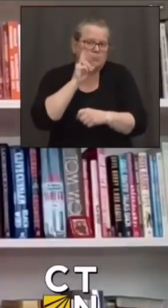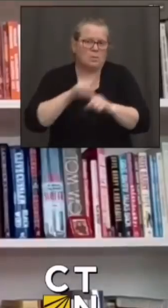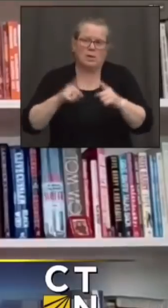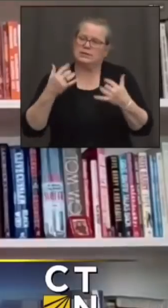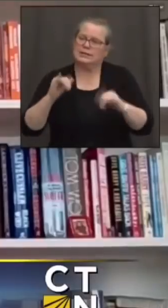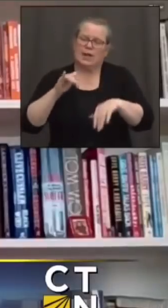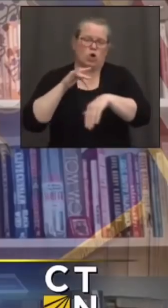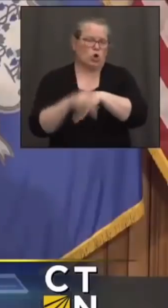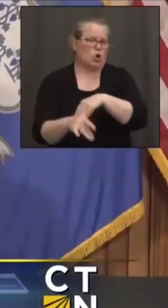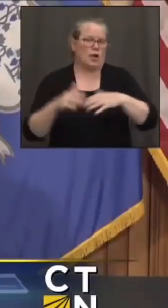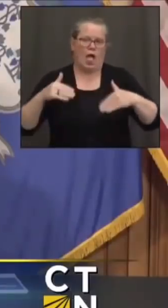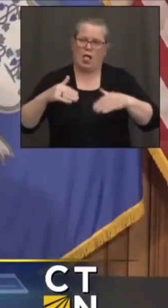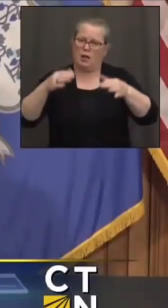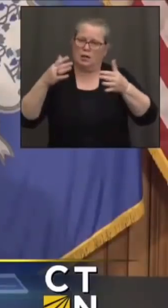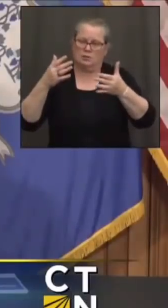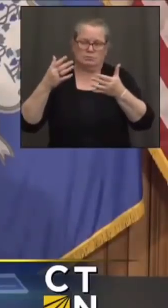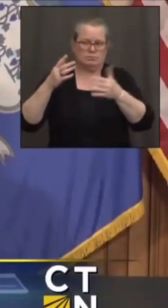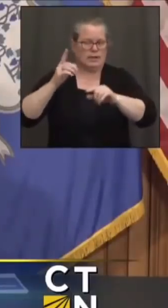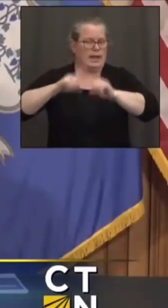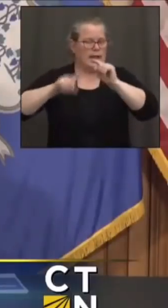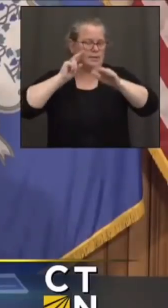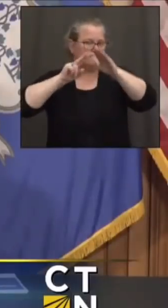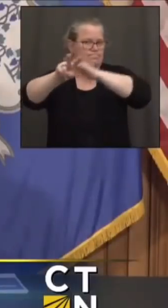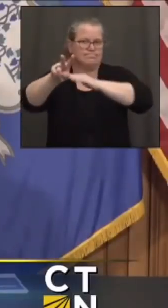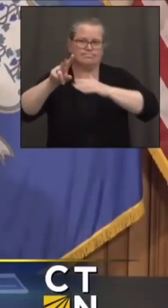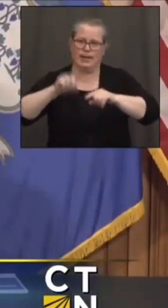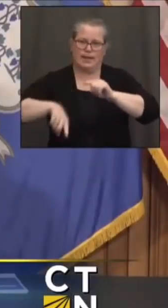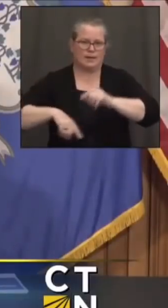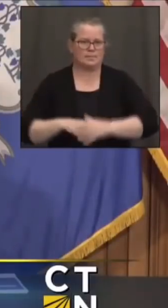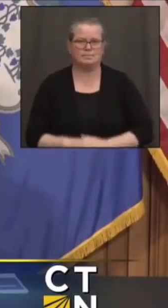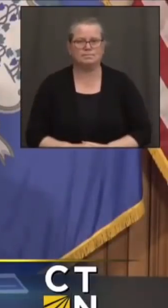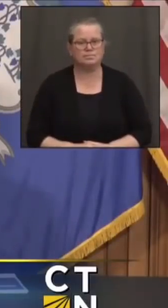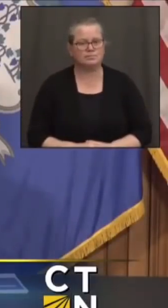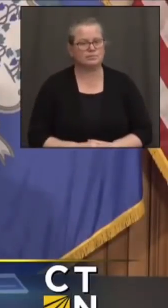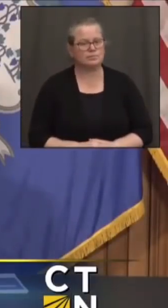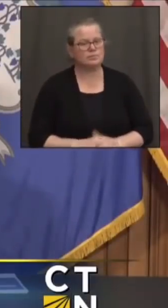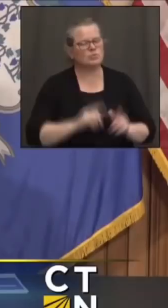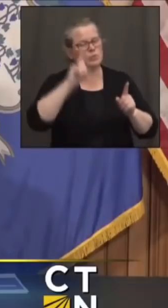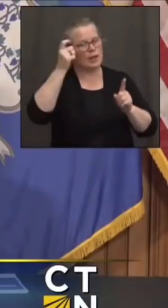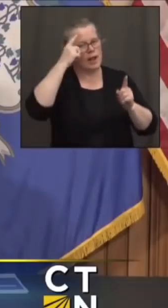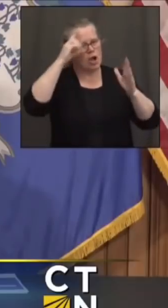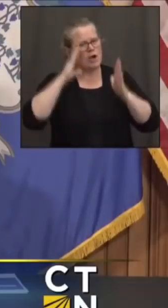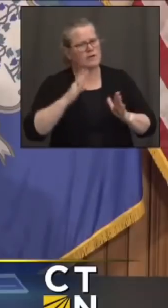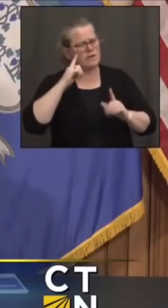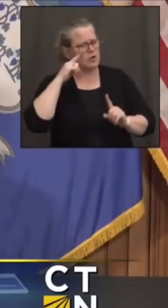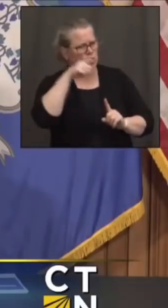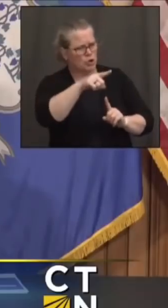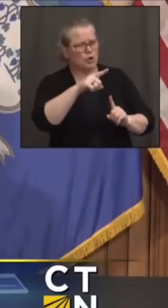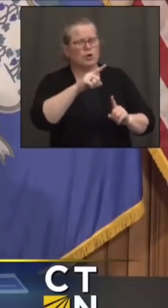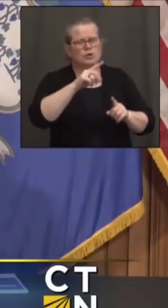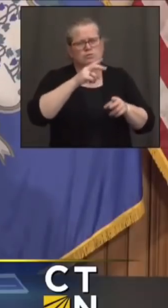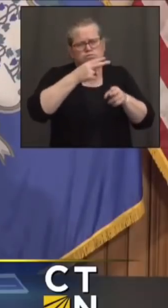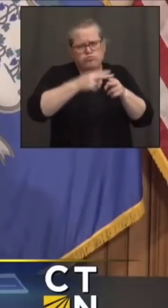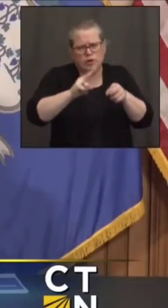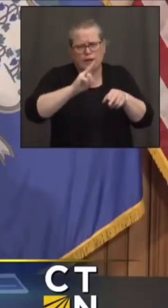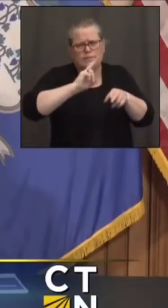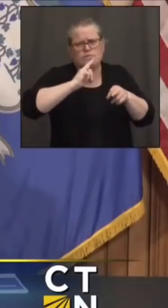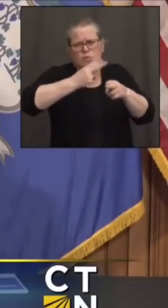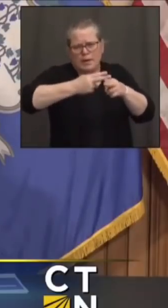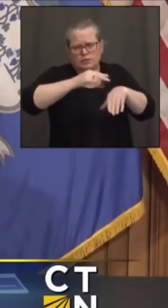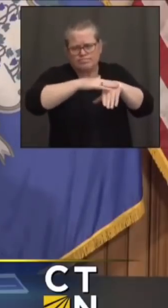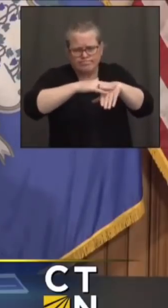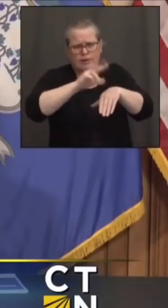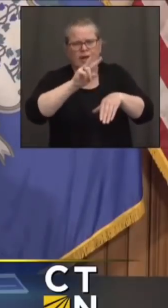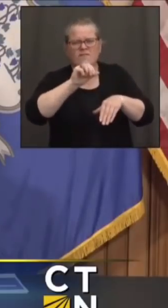And Governor, one more question for you. I know you talked on this a little bit about how the VAM site was a little difficult for folks to use in the